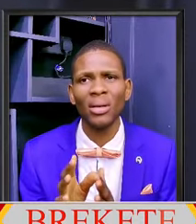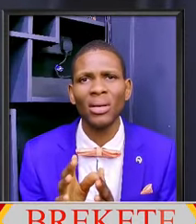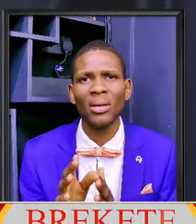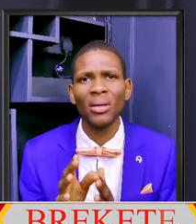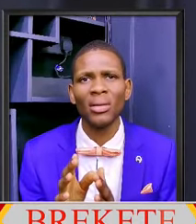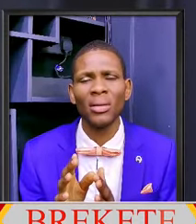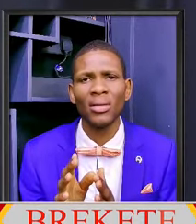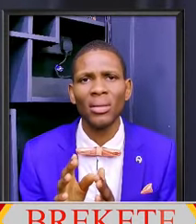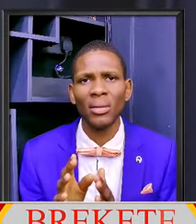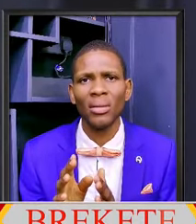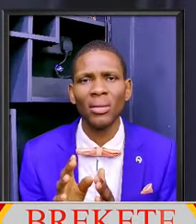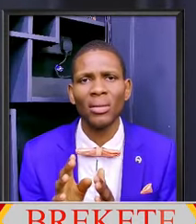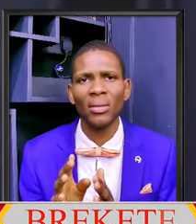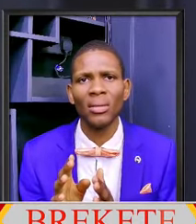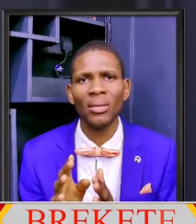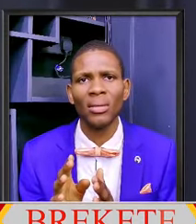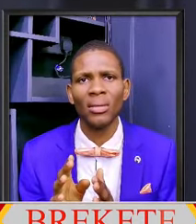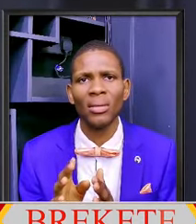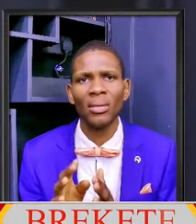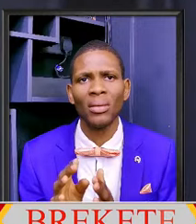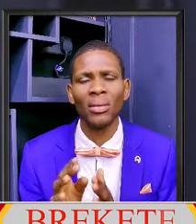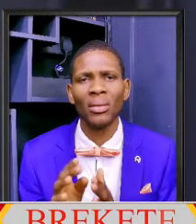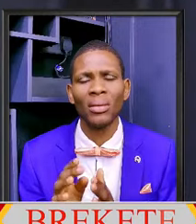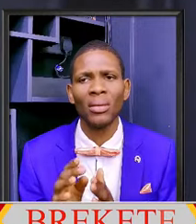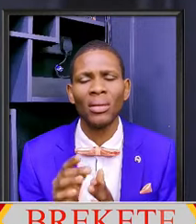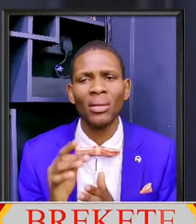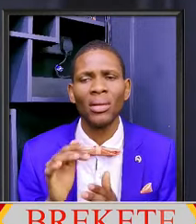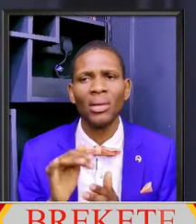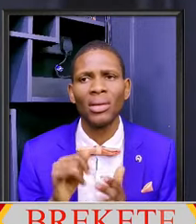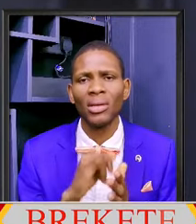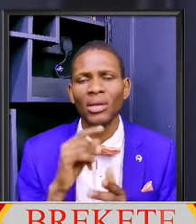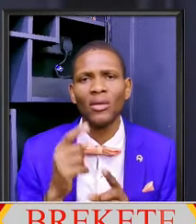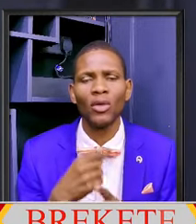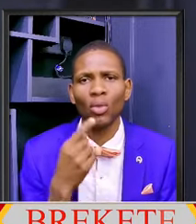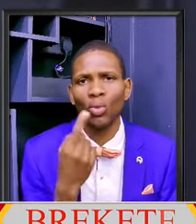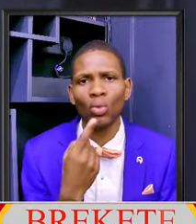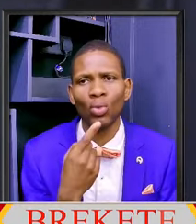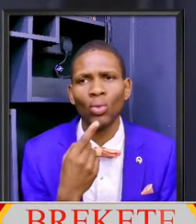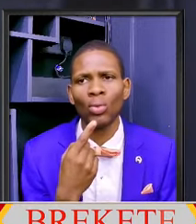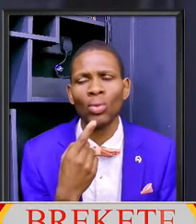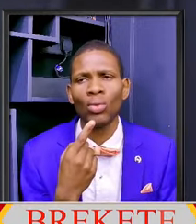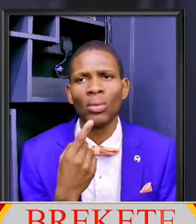It wasn't from my bank that that money got in, sir. Now from who?